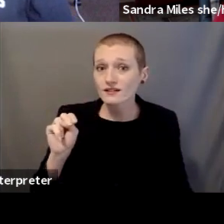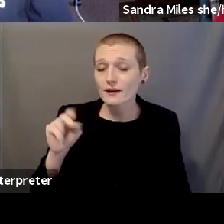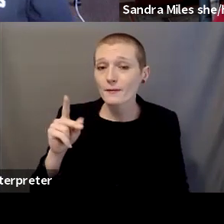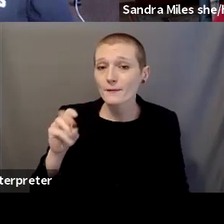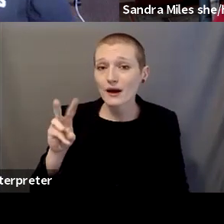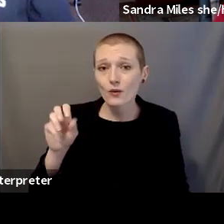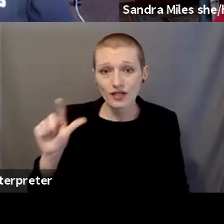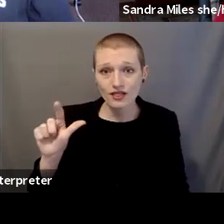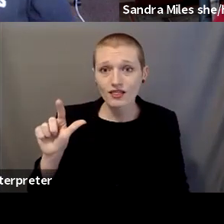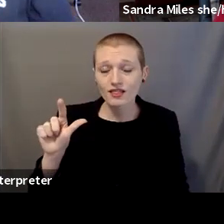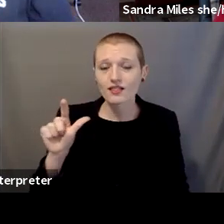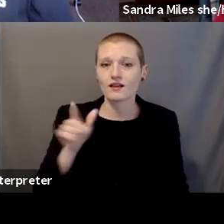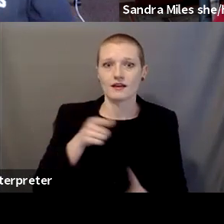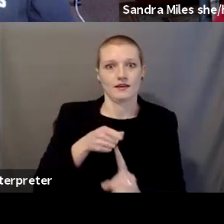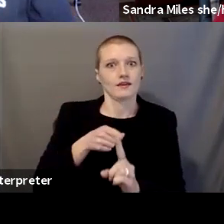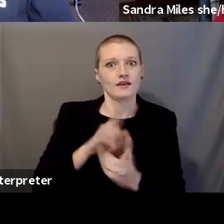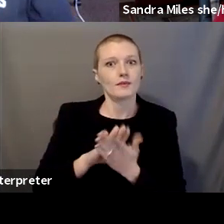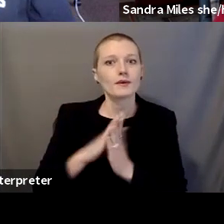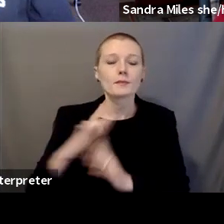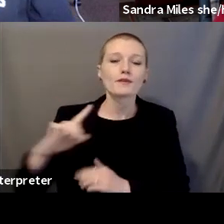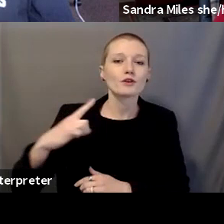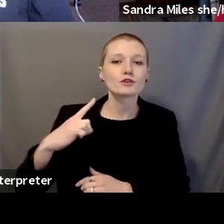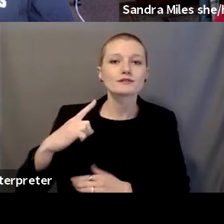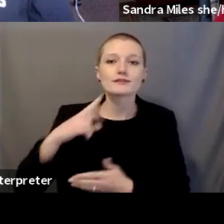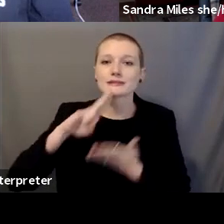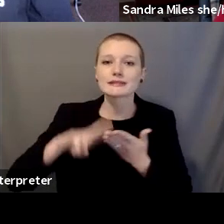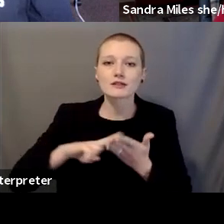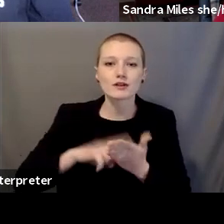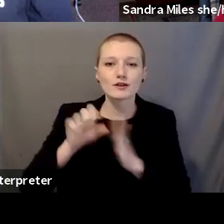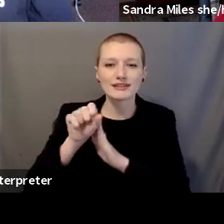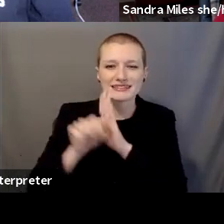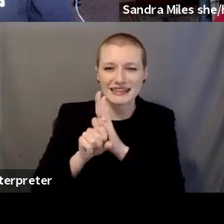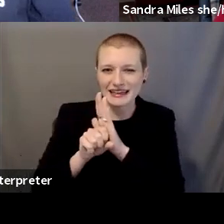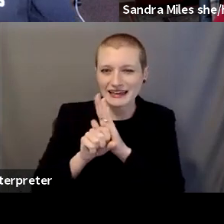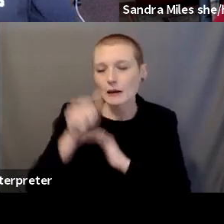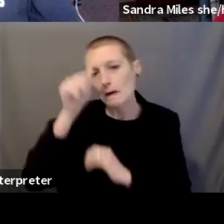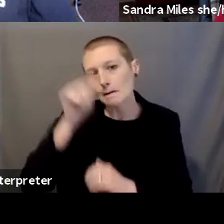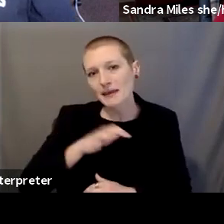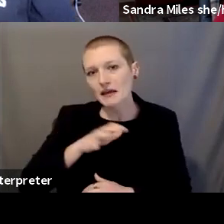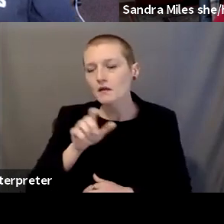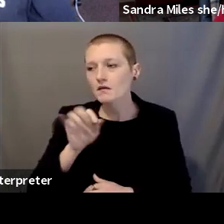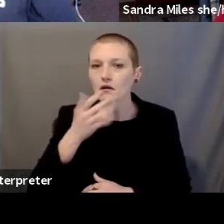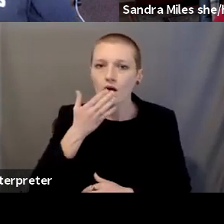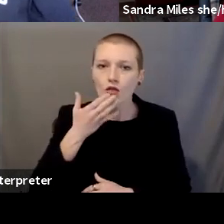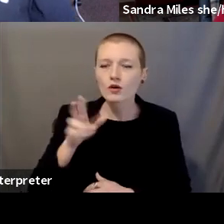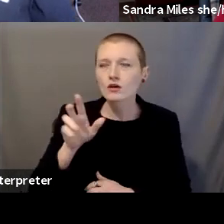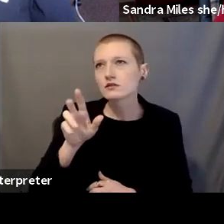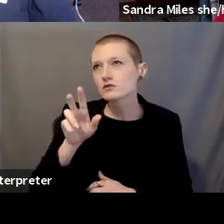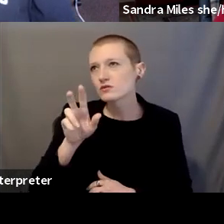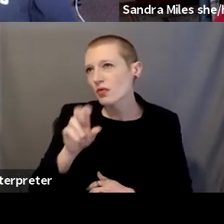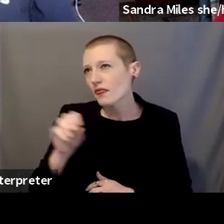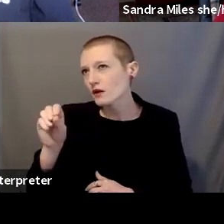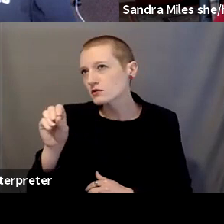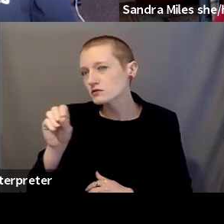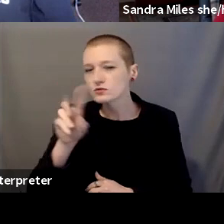you know, he became the first Secretary of State. He was a man of color, and I believe it was 2001, I think, or 2000, 2001. And that was